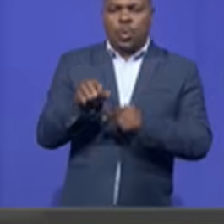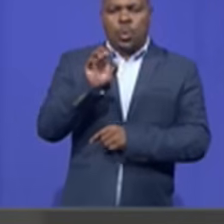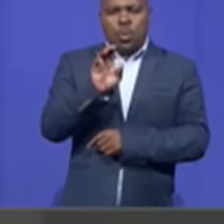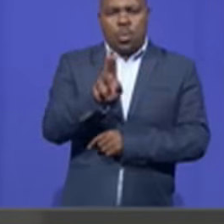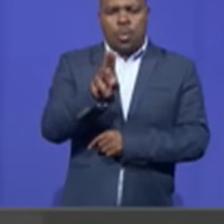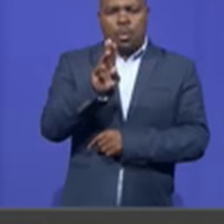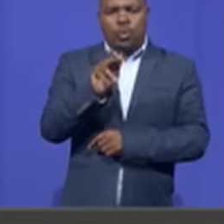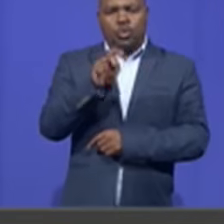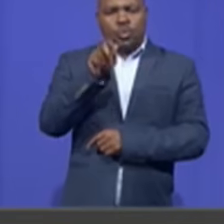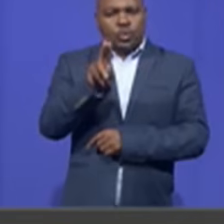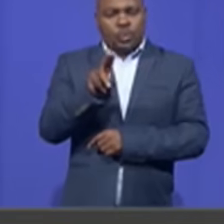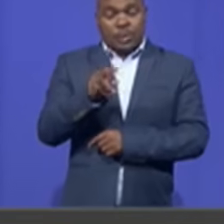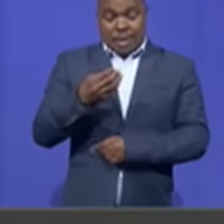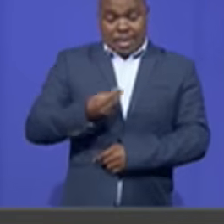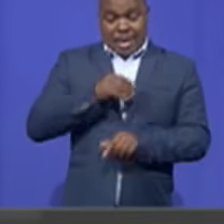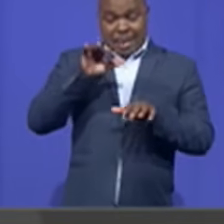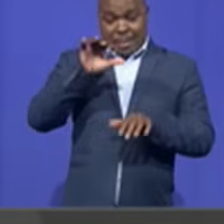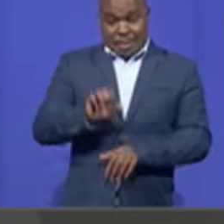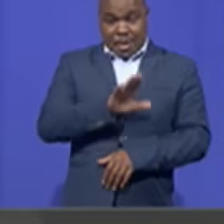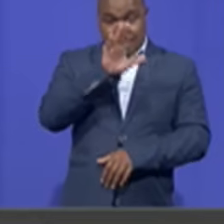country, I mean, we're going through a lot.